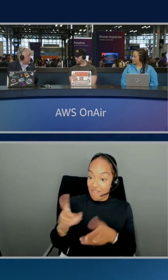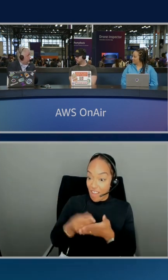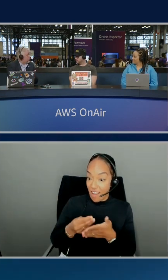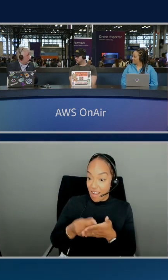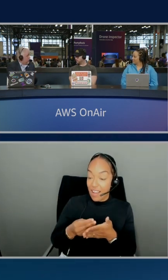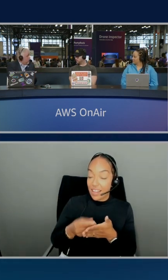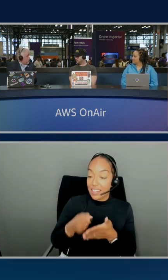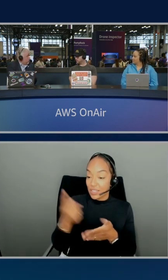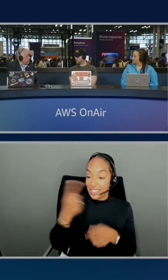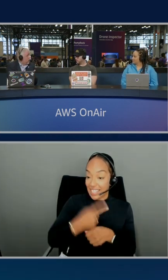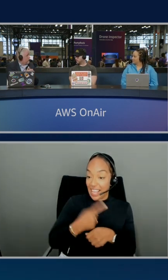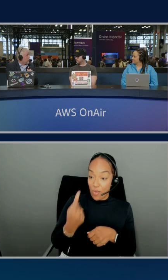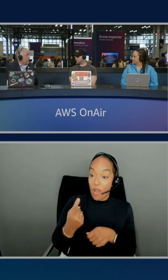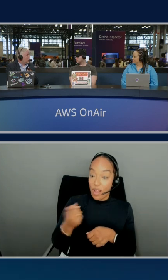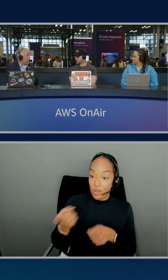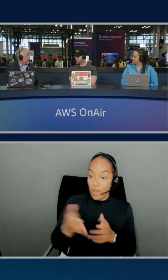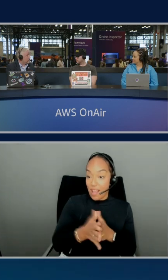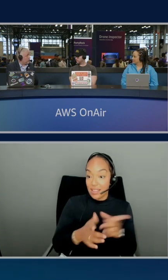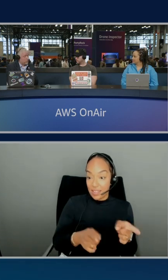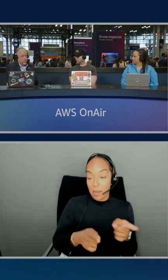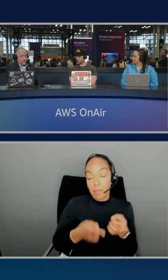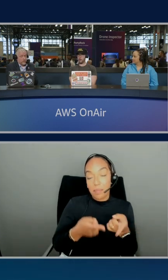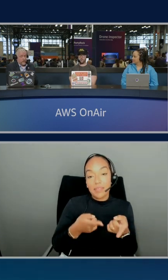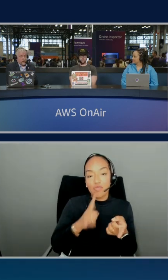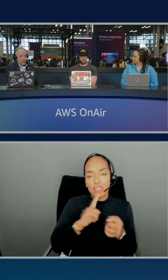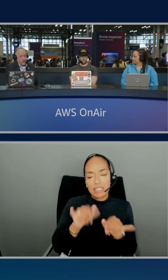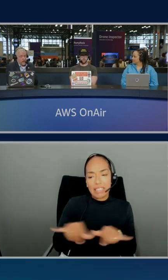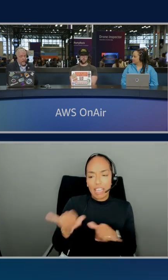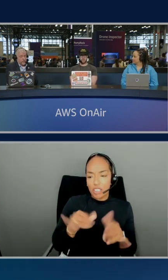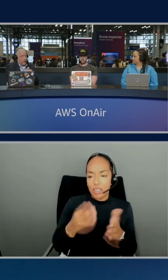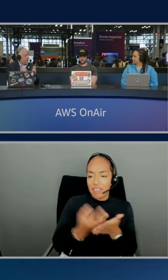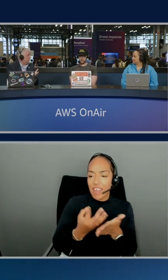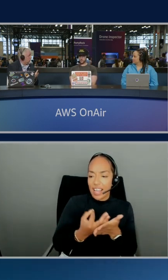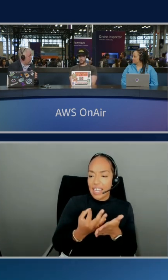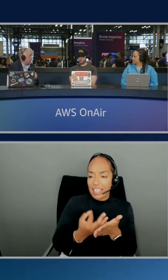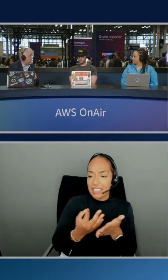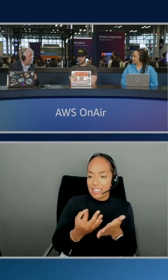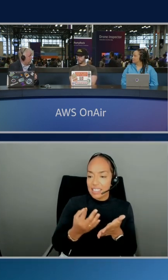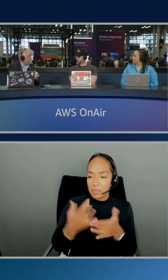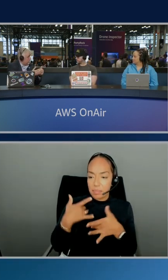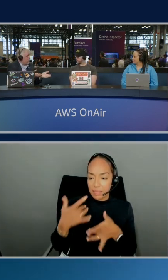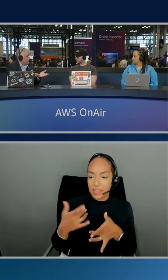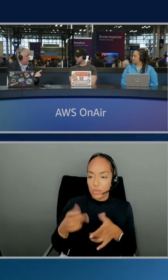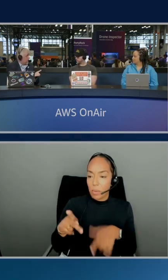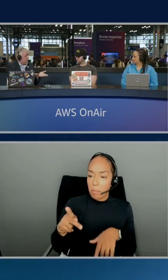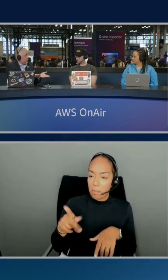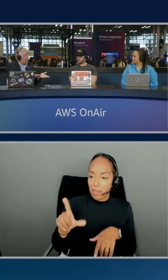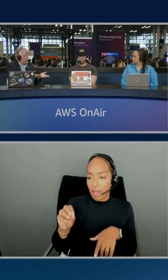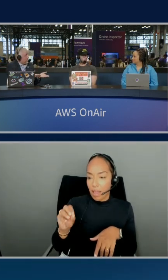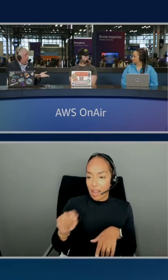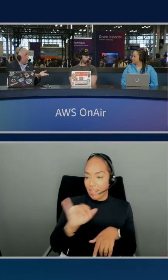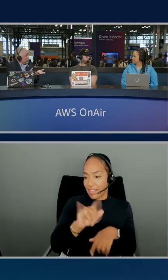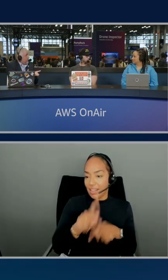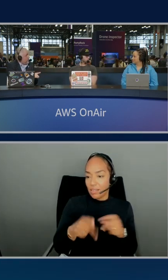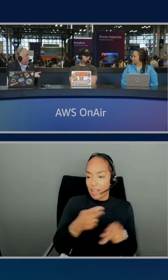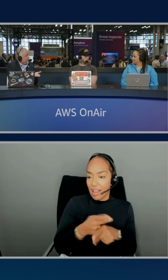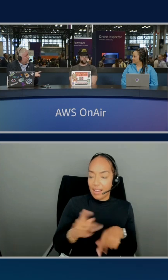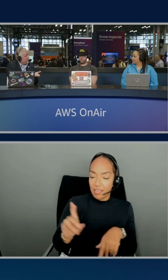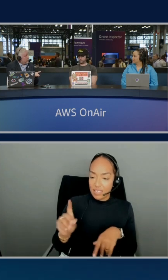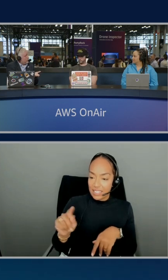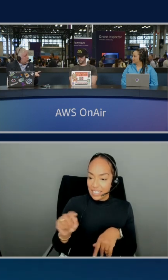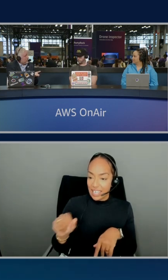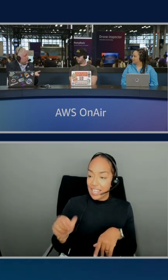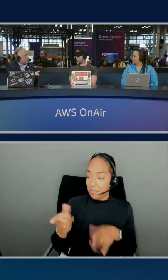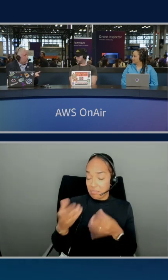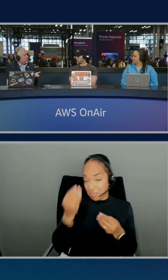a pretty standard thing that you do, in a finance firm. Is plot this type of data, and you give them the data, and you say, hey, create